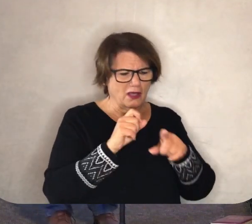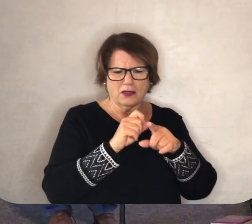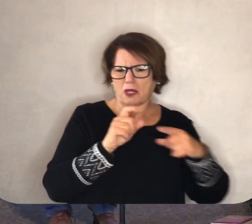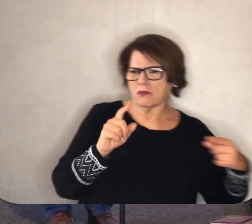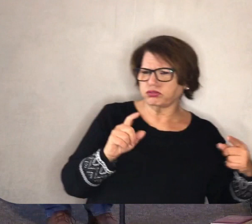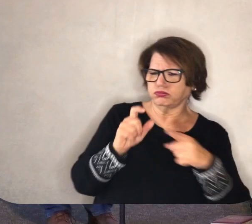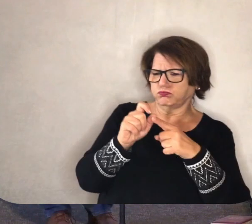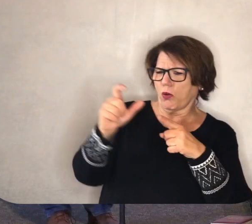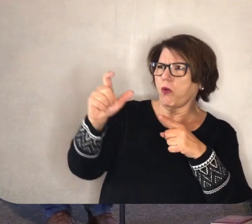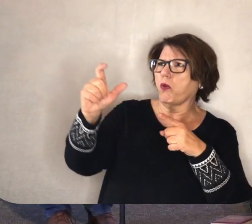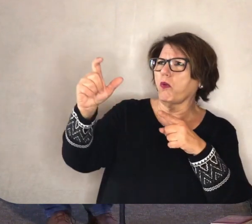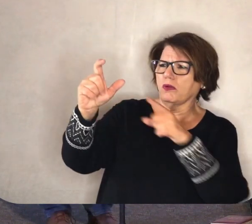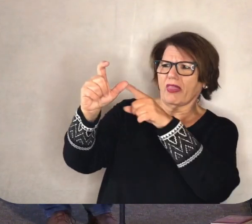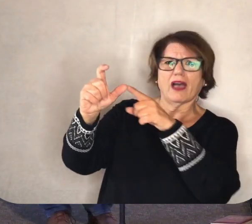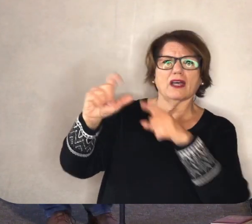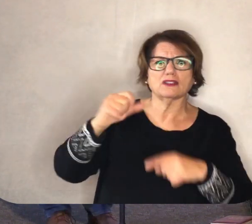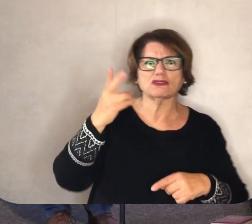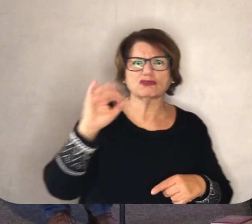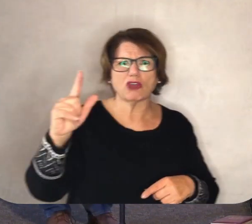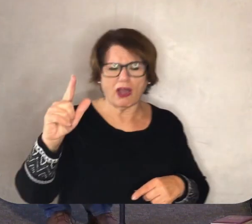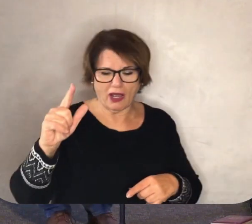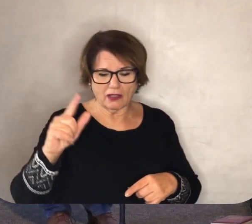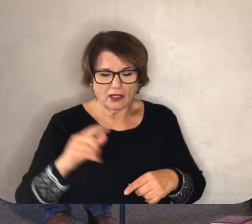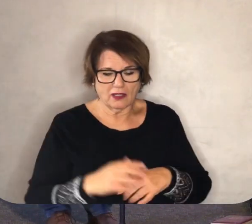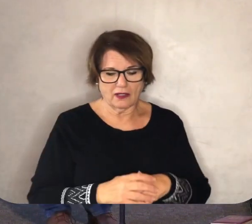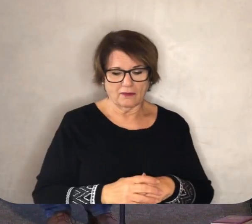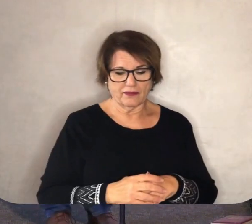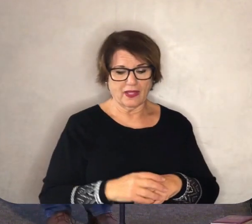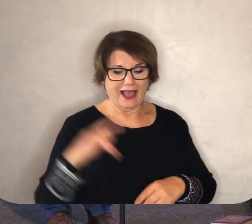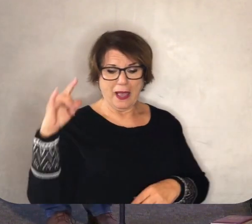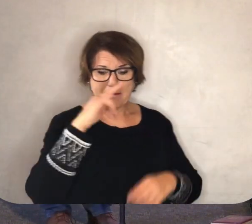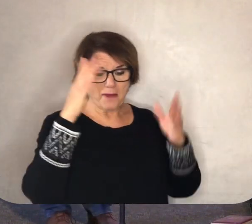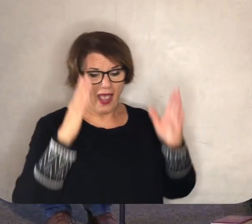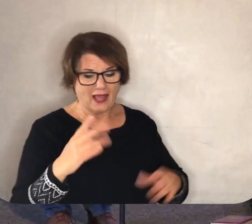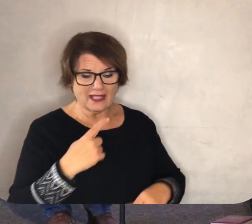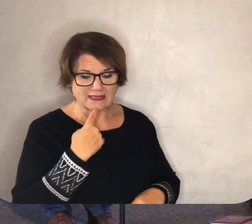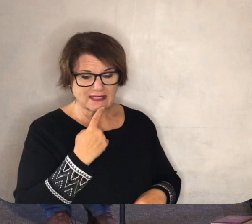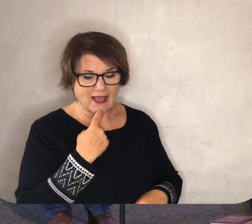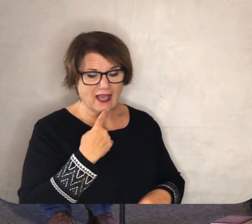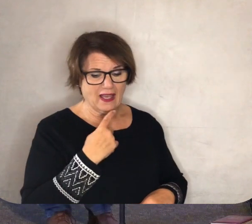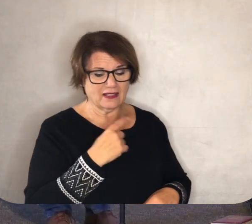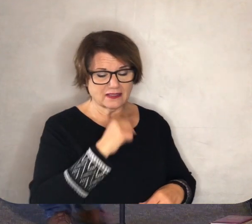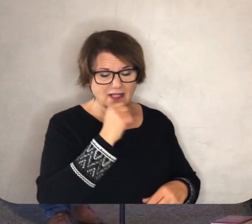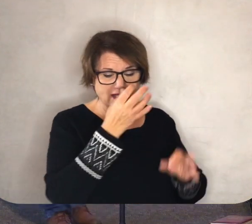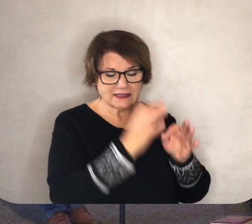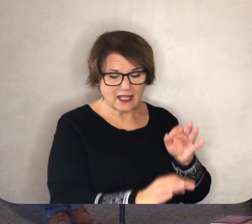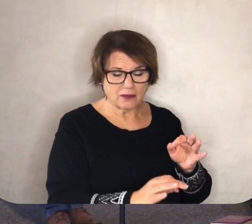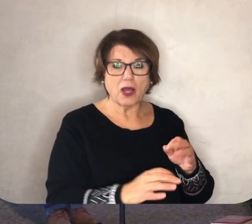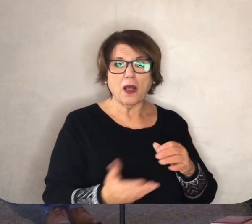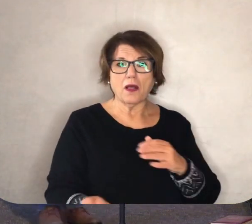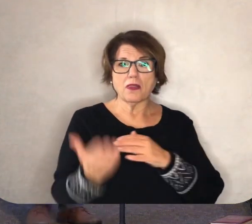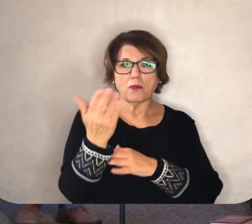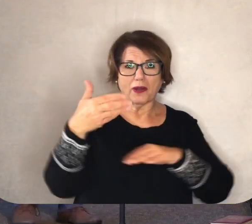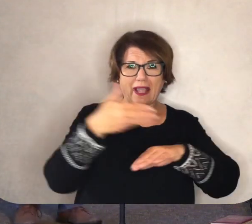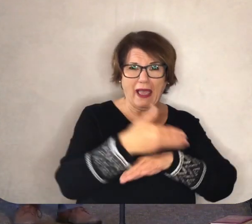an explosion, our pilot, Bon Fox, told me it wasn't quite that simple. On the morning following the